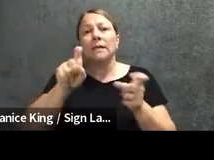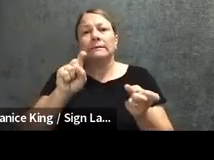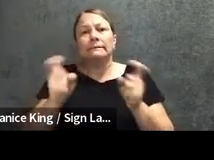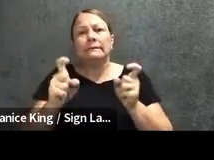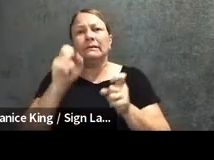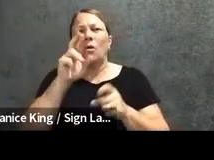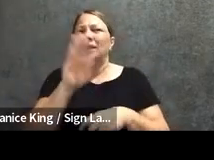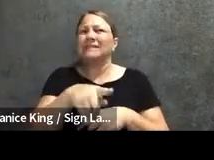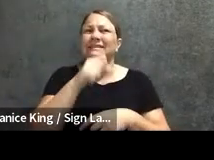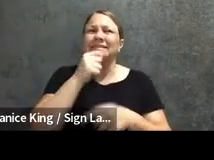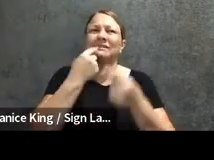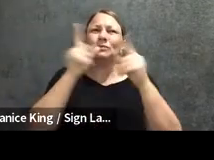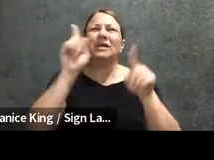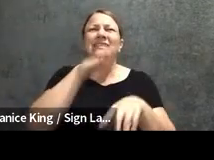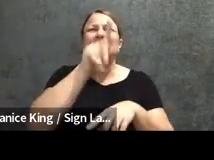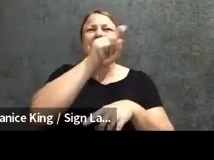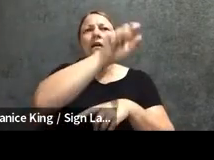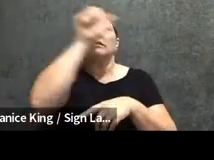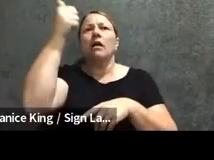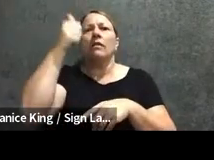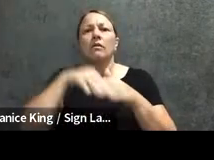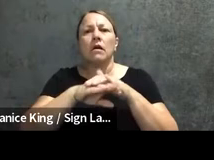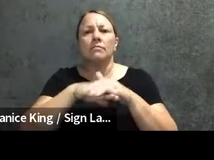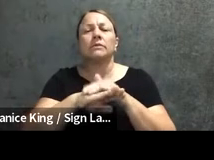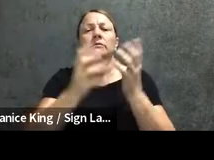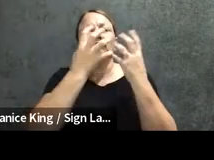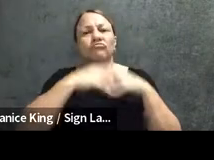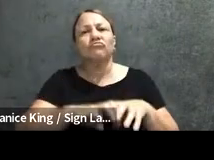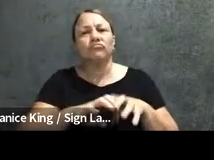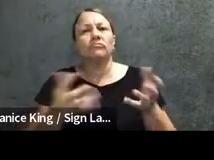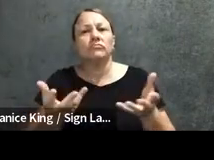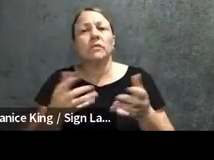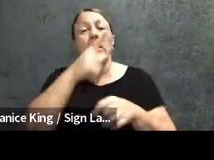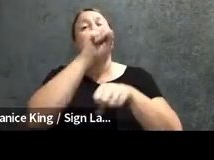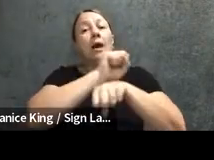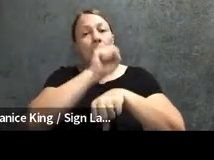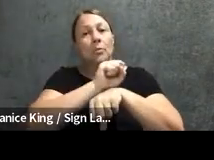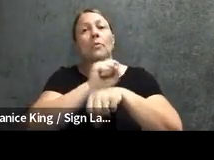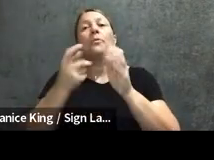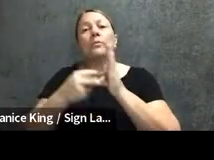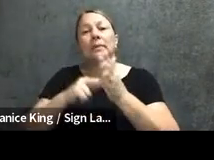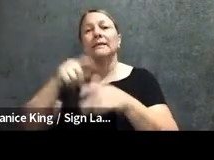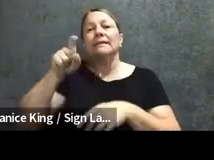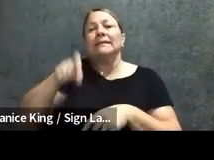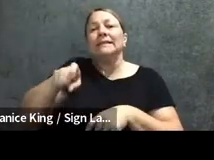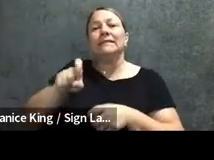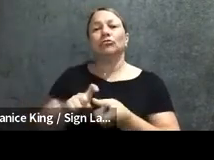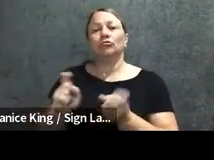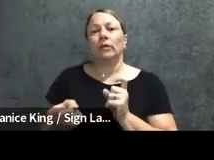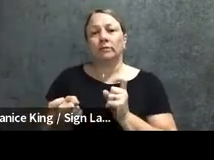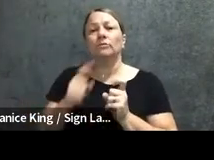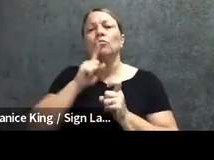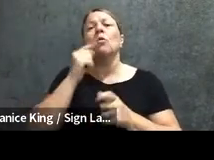there may be a need to renegotiate that at a later point in time if it's not working, or the employer's needs change. So it is a